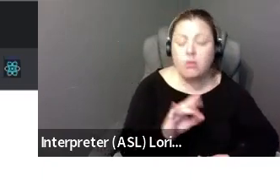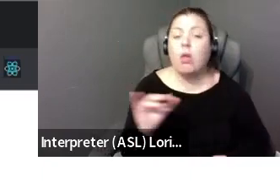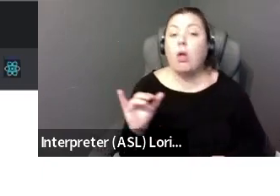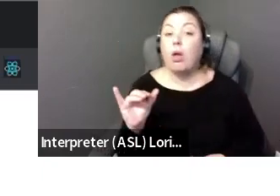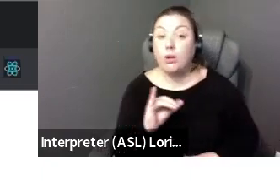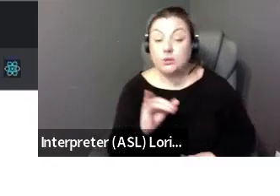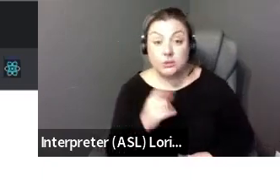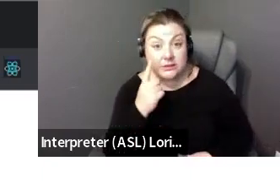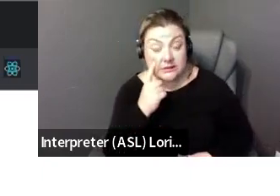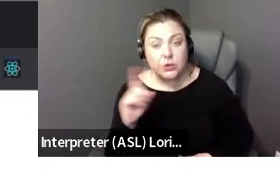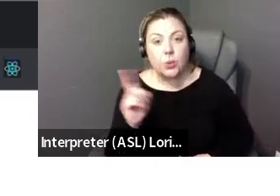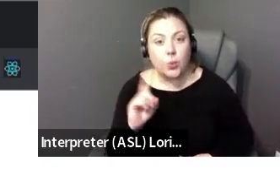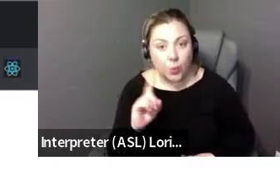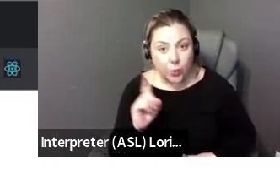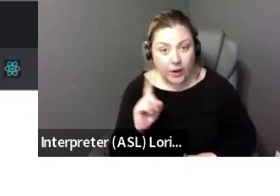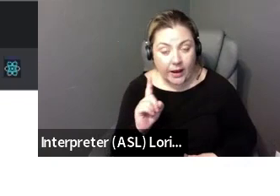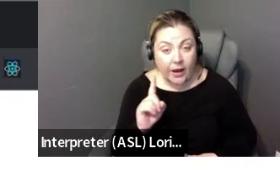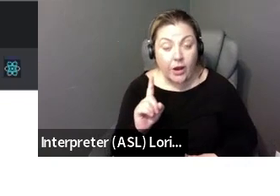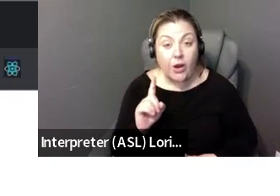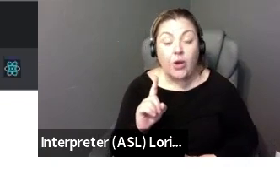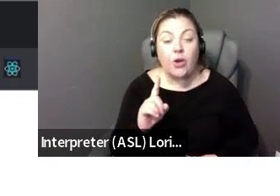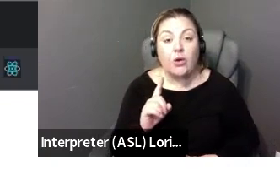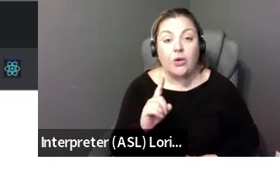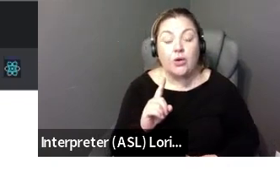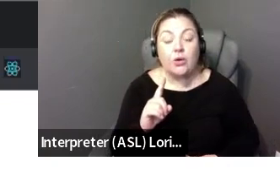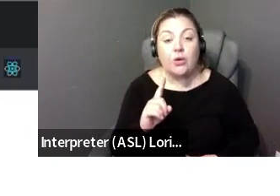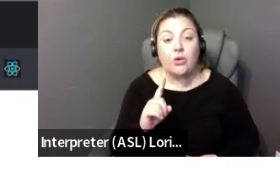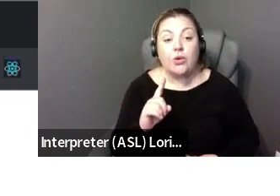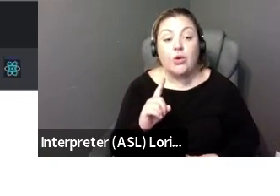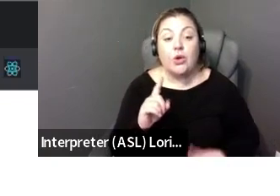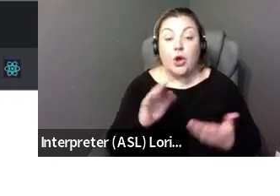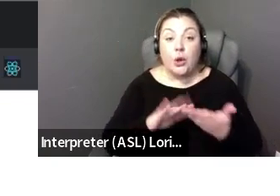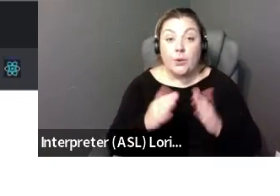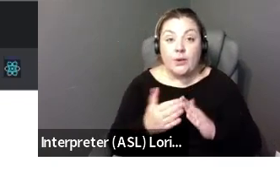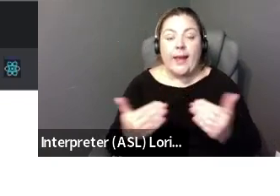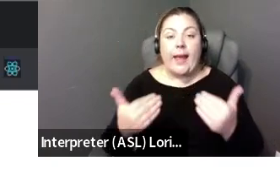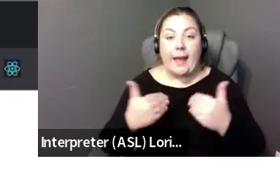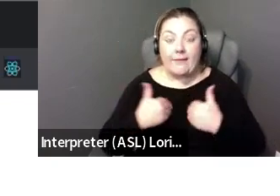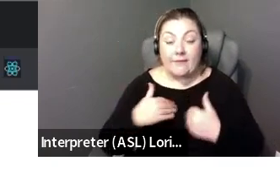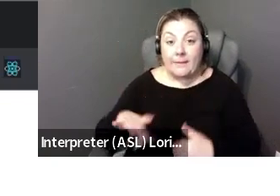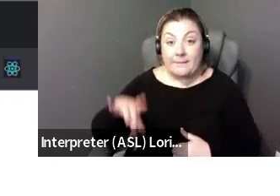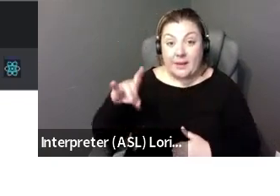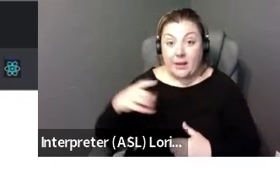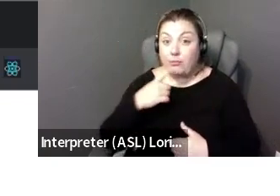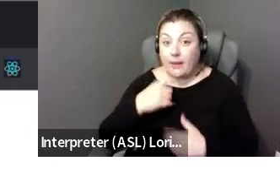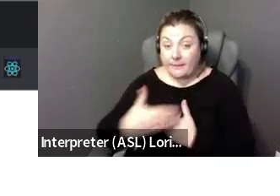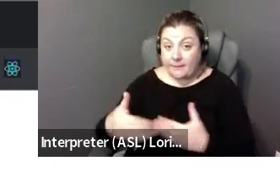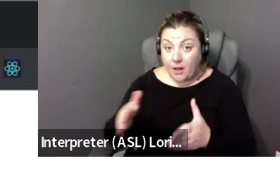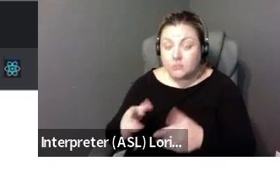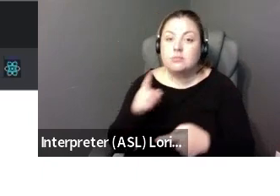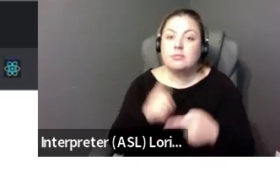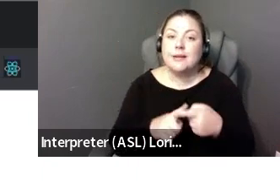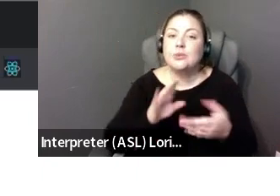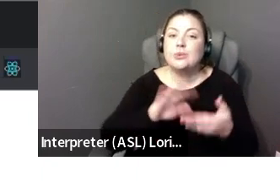are many needle pickup requests, but also spaces where there are community drop-off sites. We also tried to